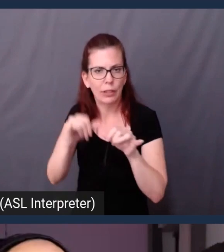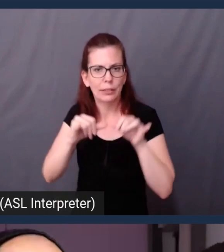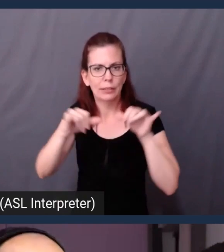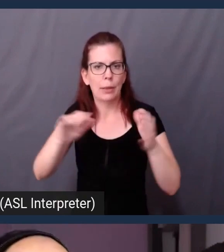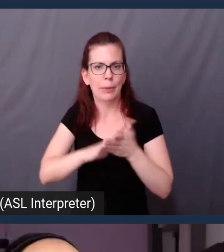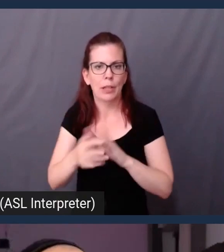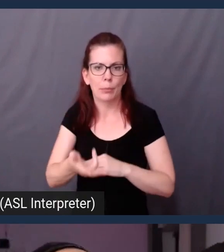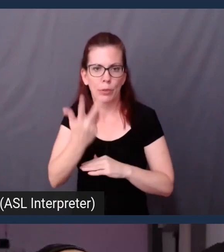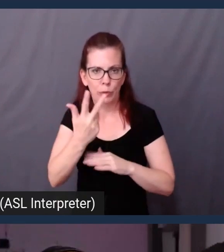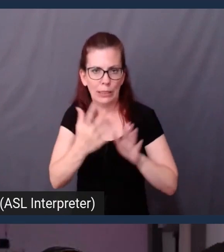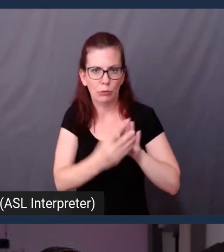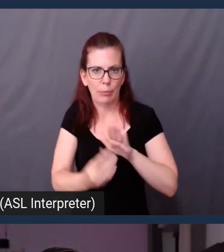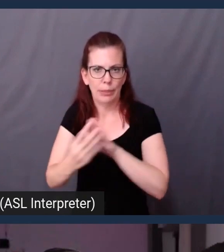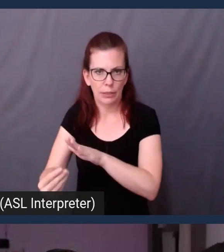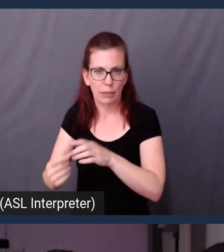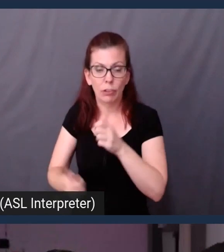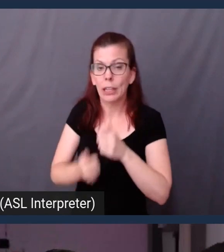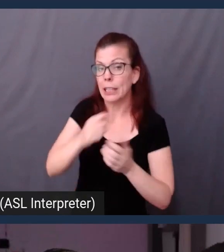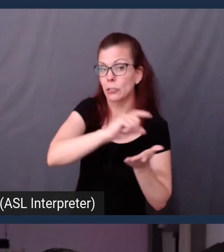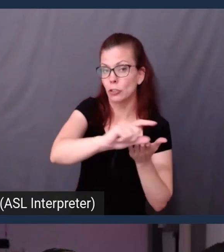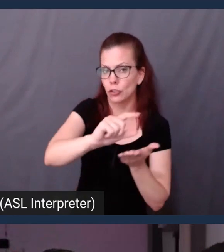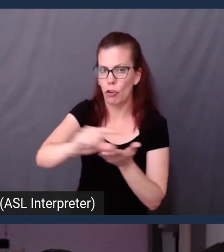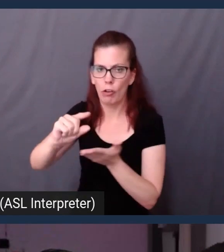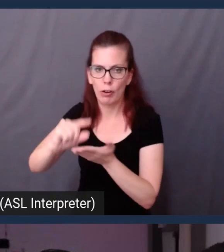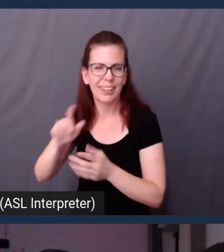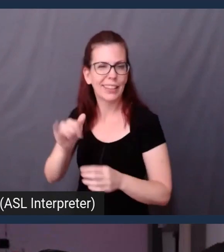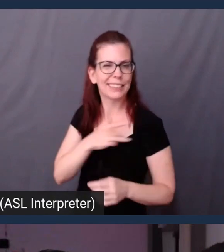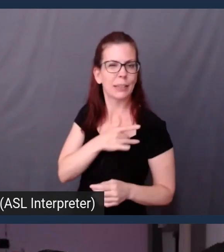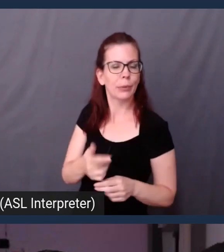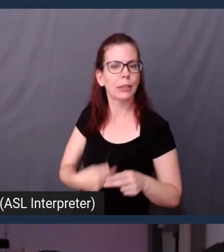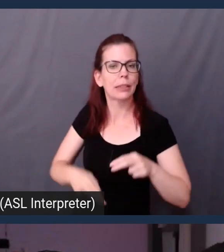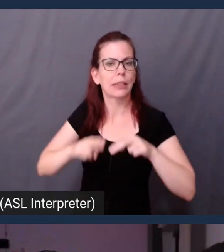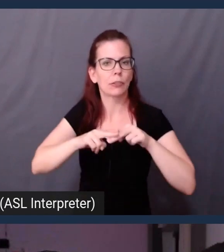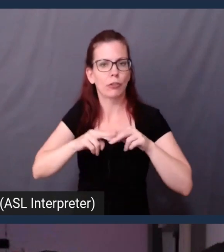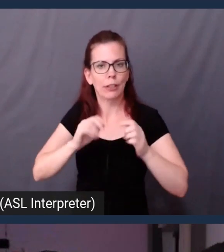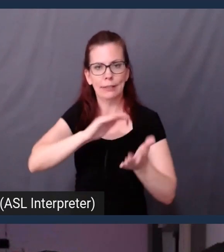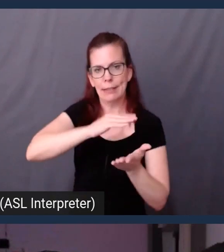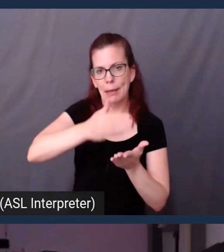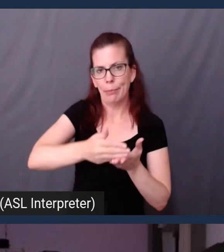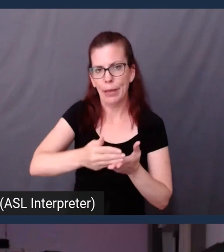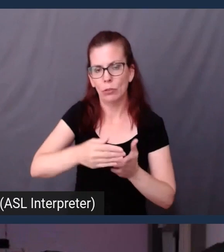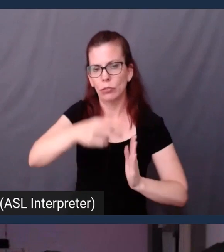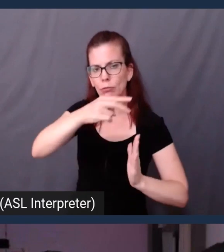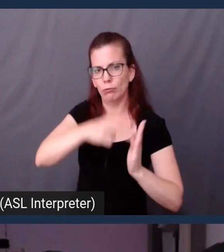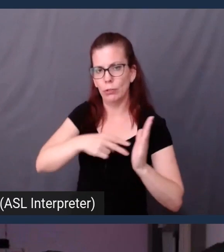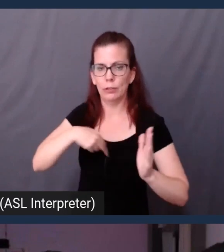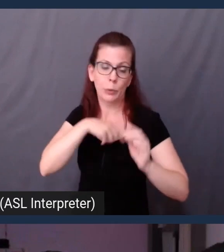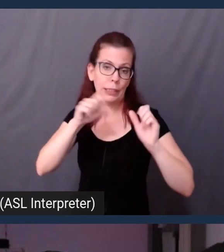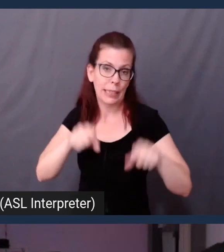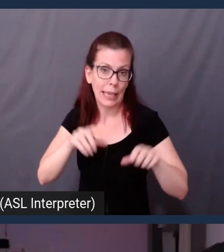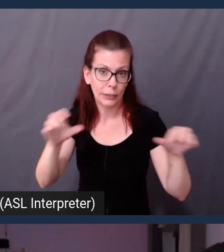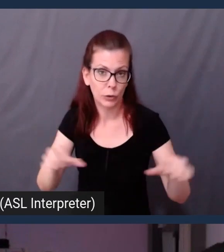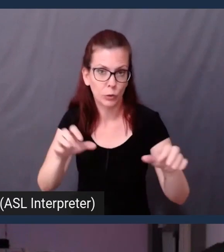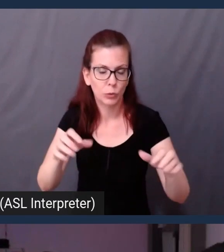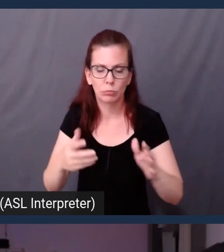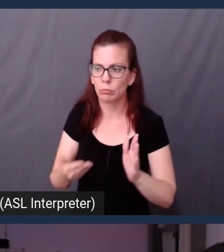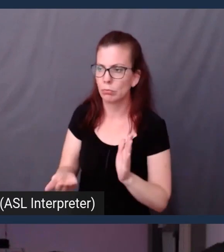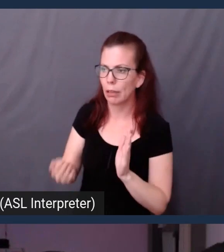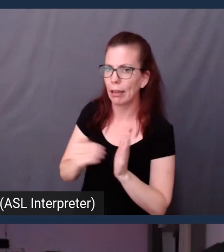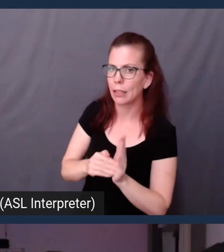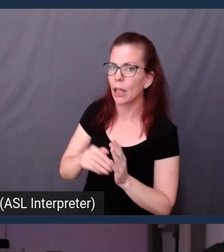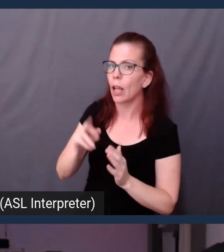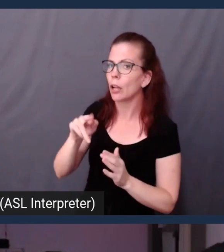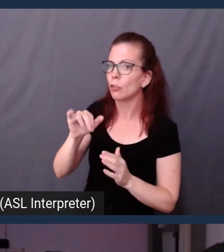replicas for each shard. And that will typically increase amount of reads we can do. Because again, Redis